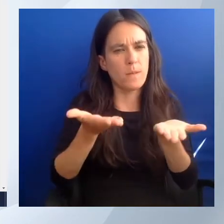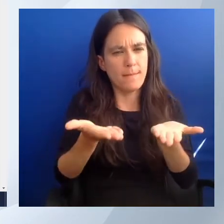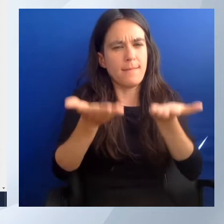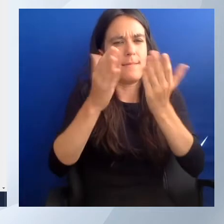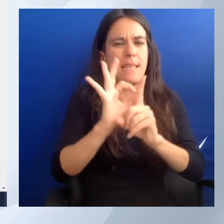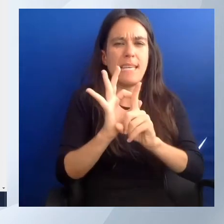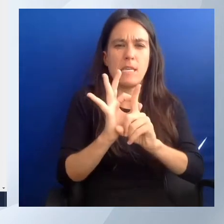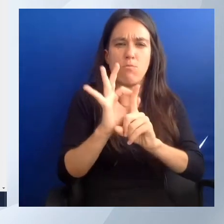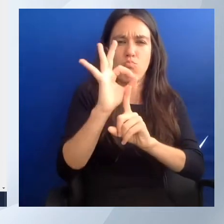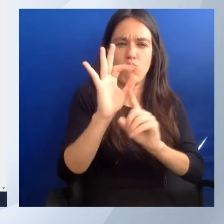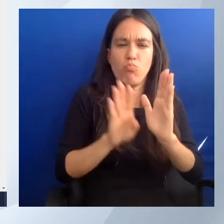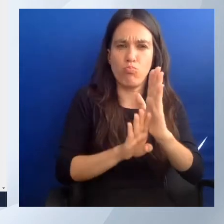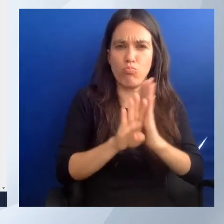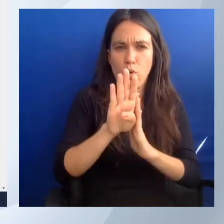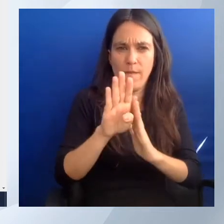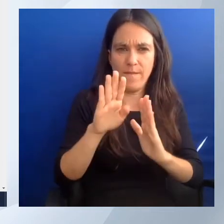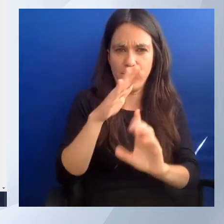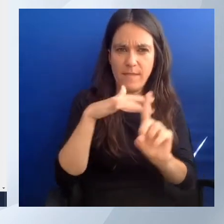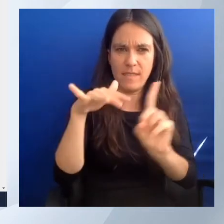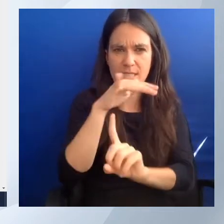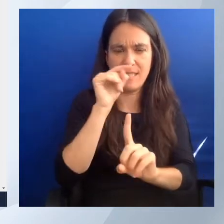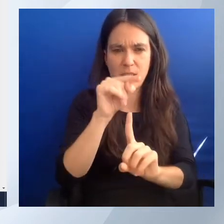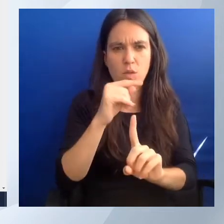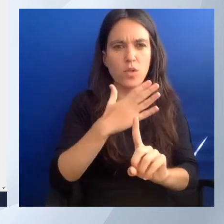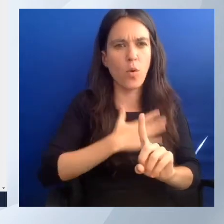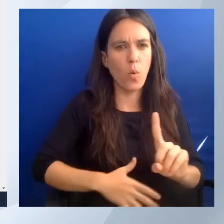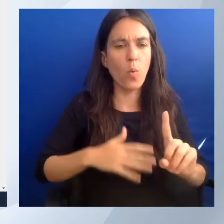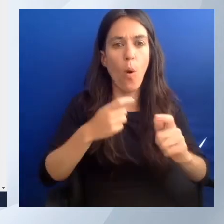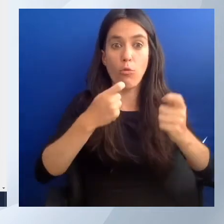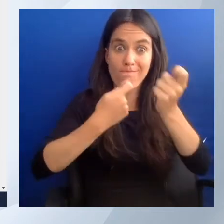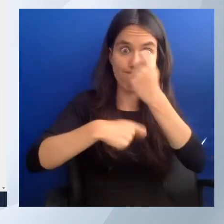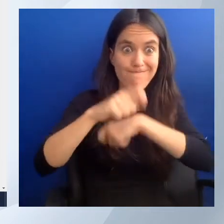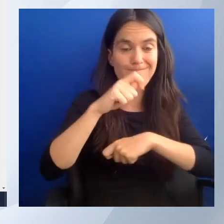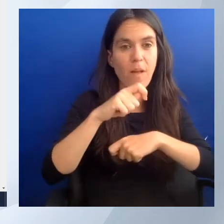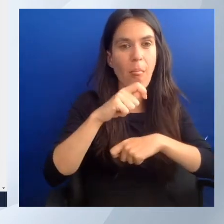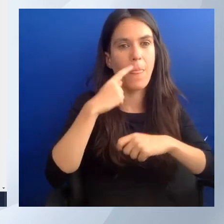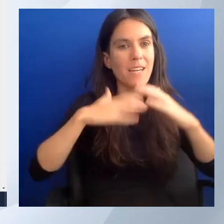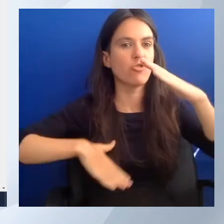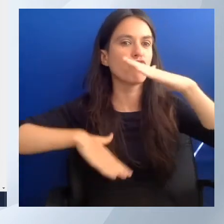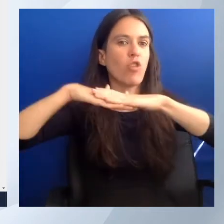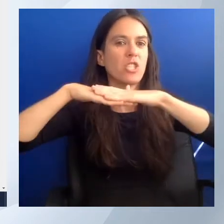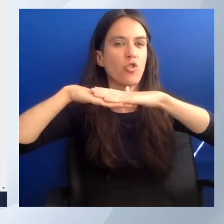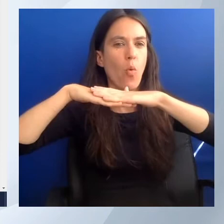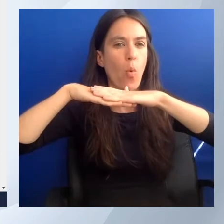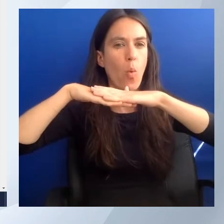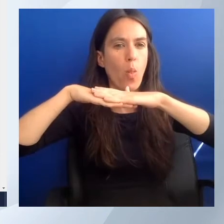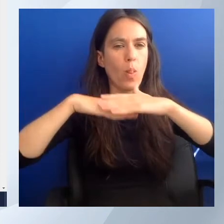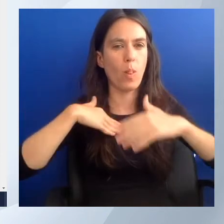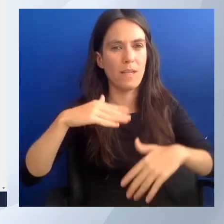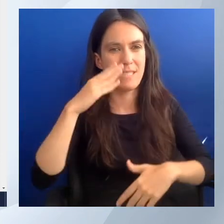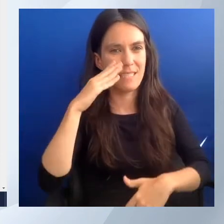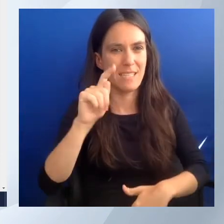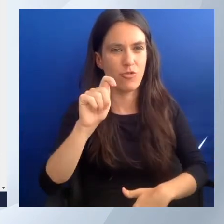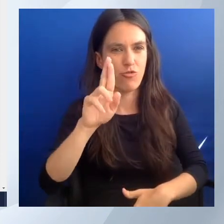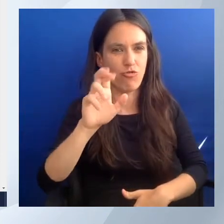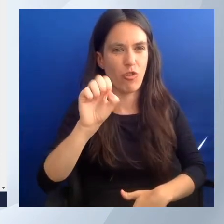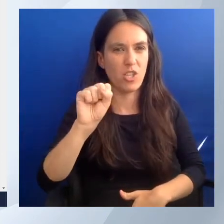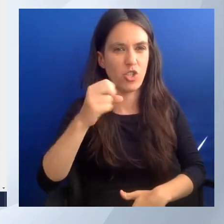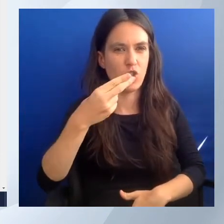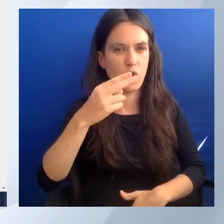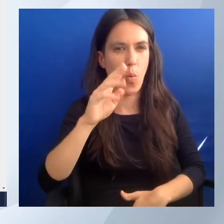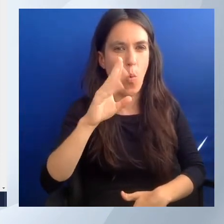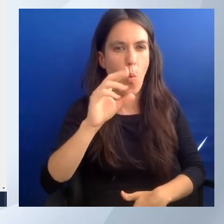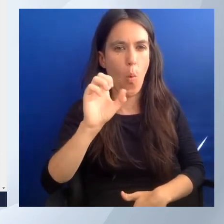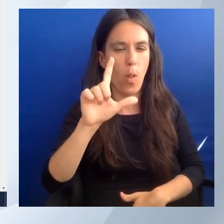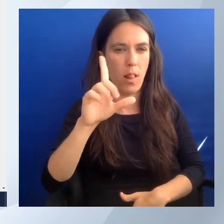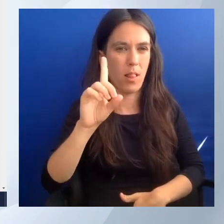first load up the model in the dataset. We'll then use the threshold optimizer, which is a component in Fairlearn that allows you to fix or at